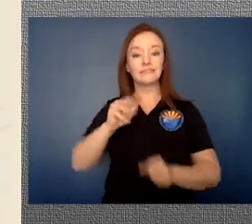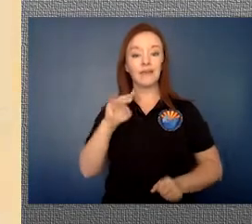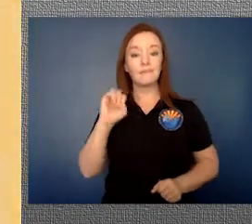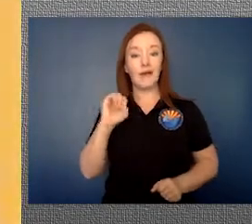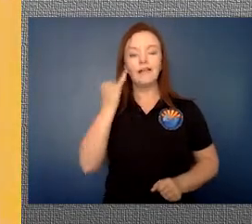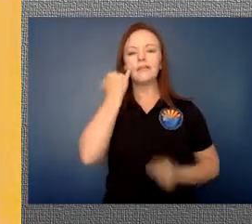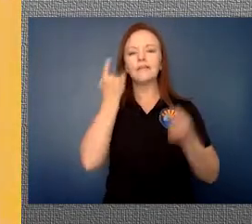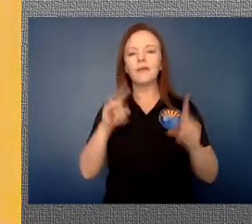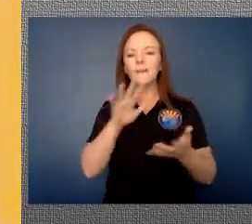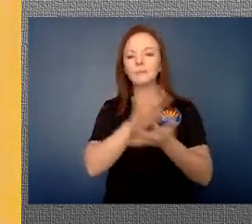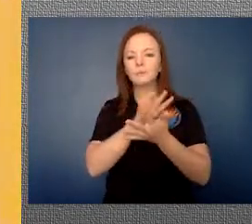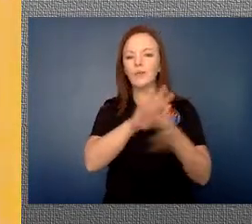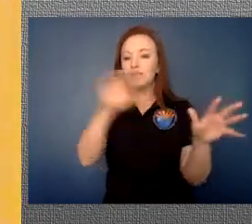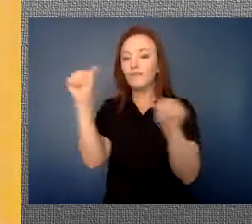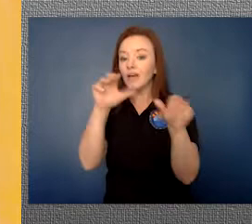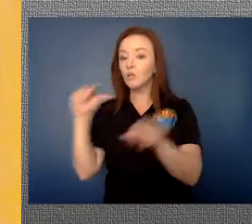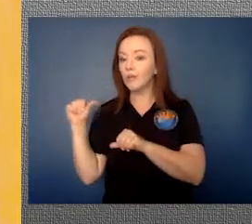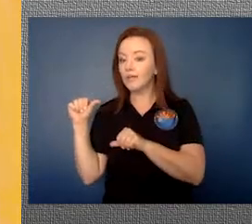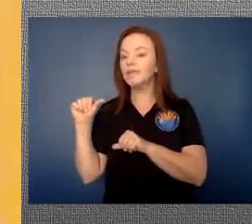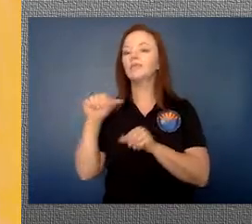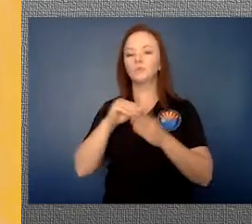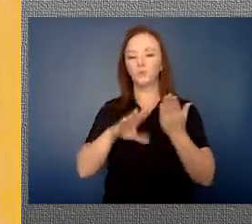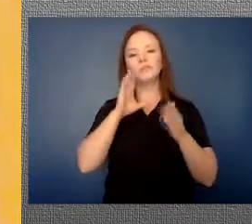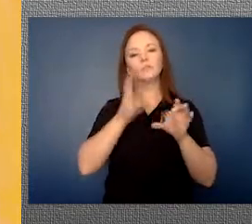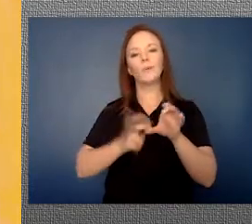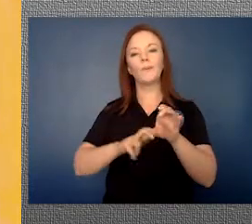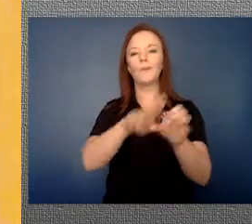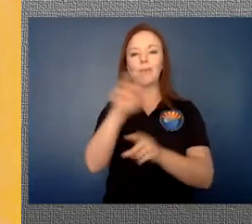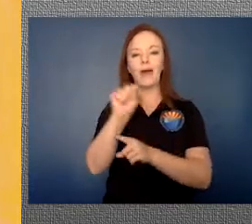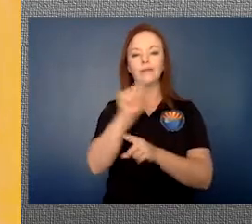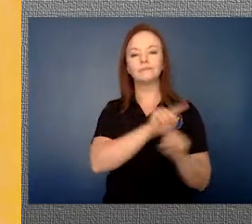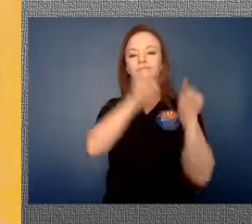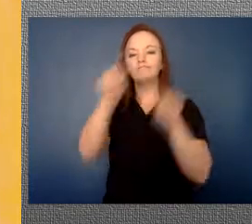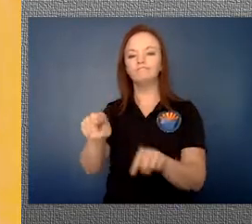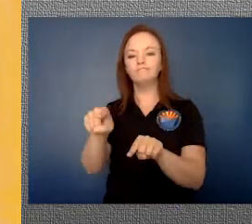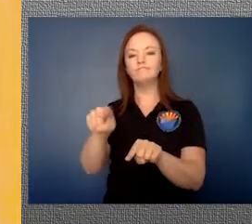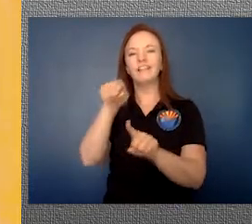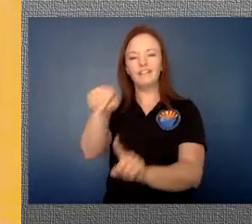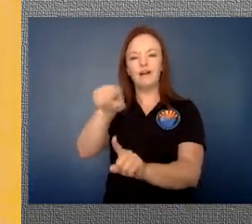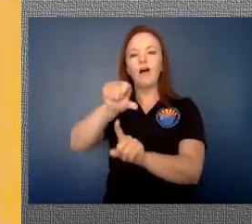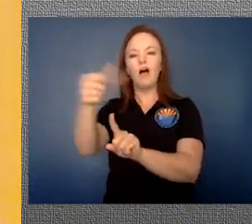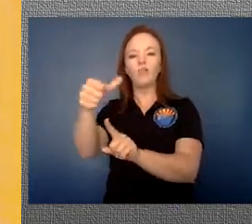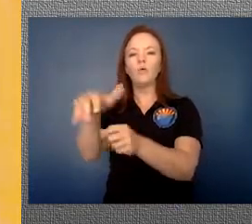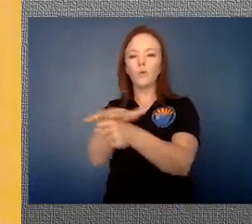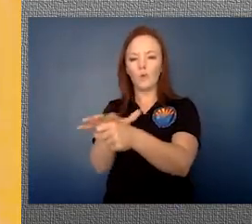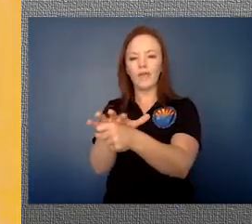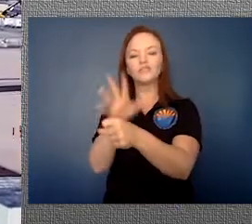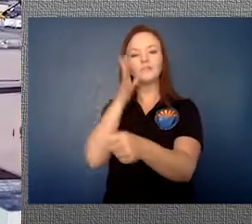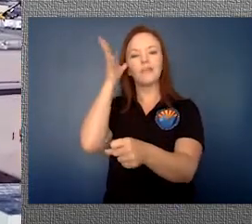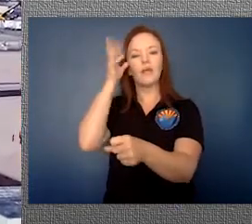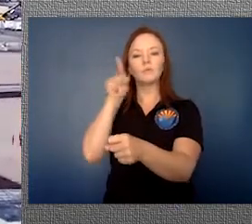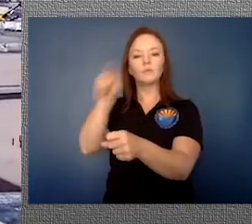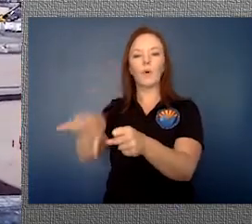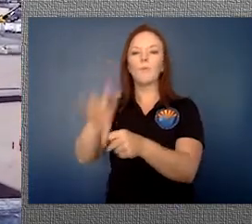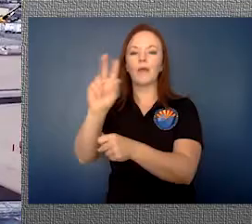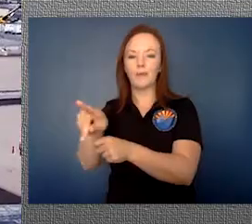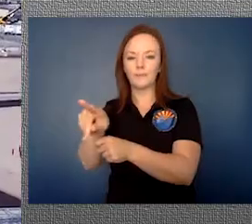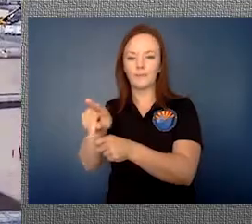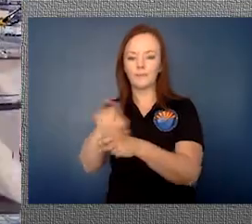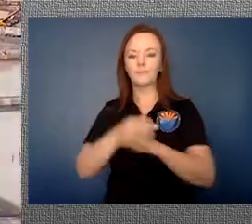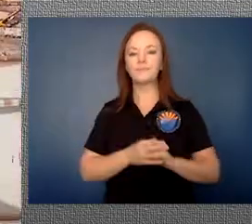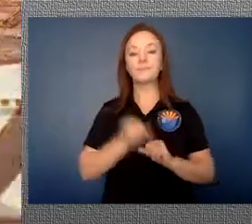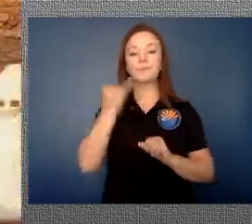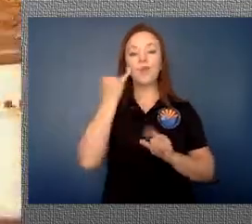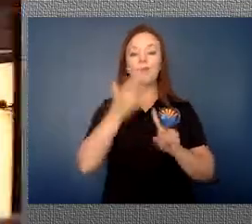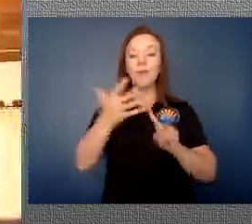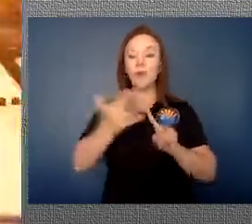the students will be bused to a student reunification location where they can be picked up by parents or guardians. A radiological